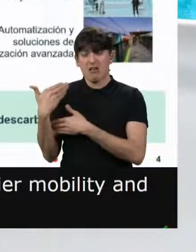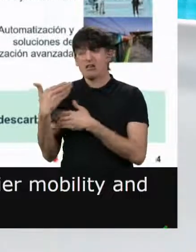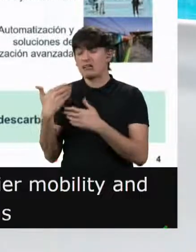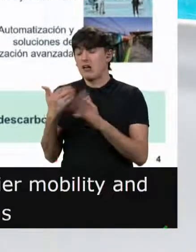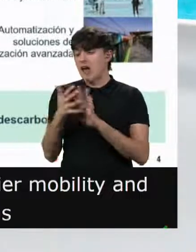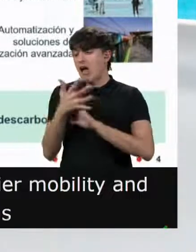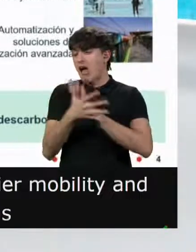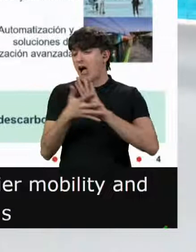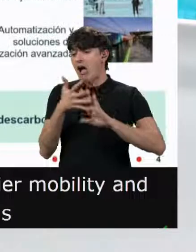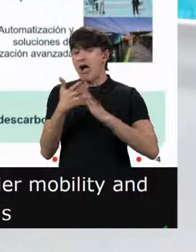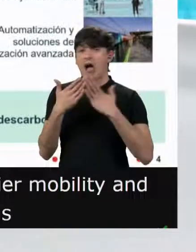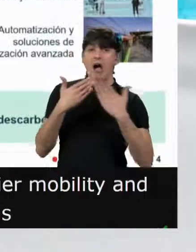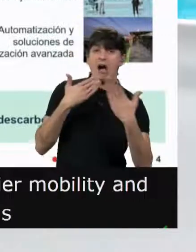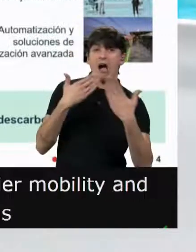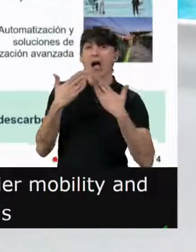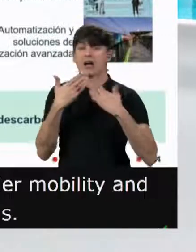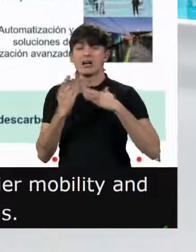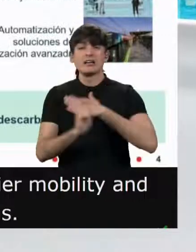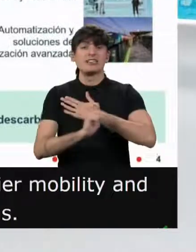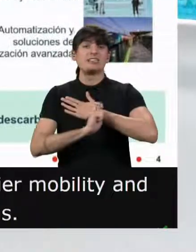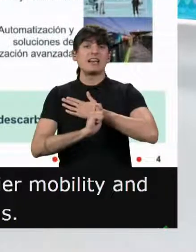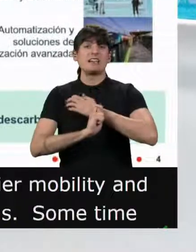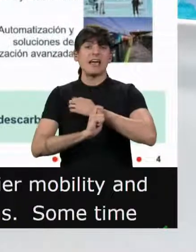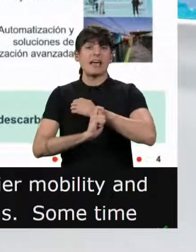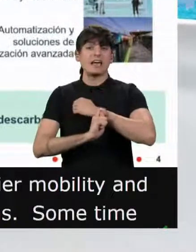Some time ago, we were talking about